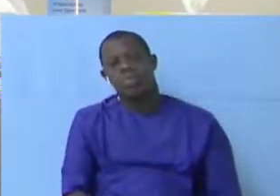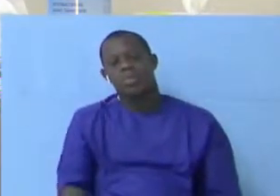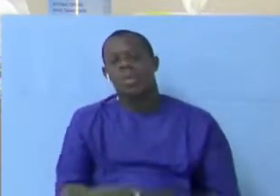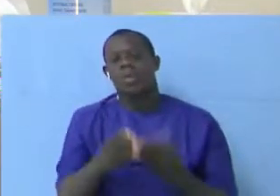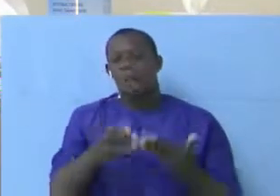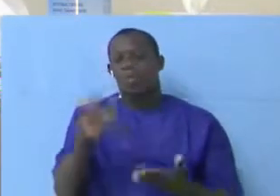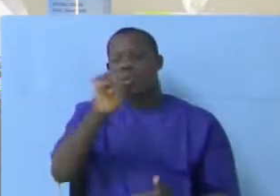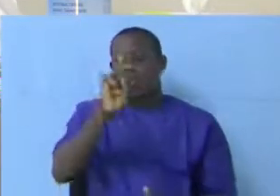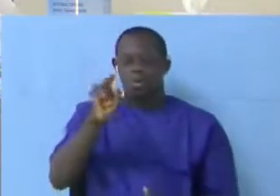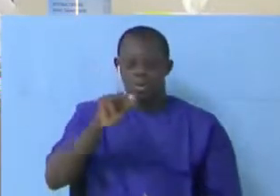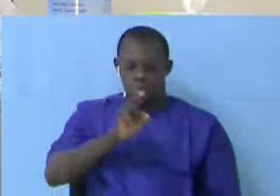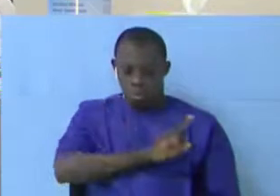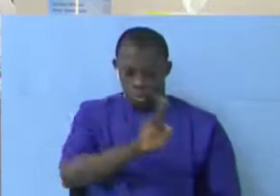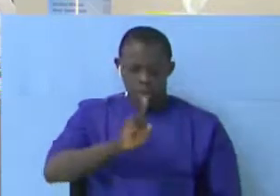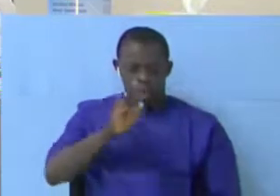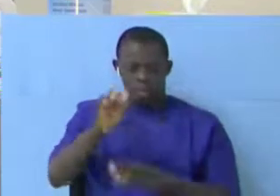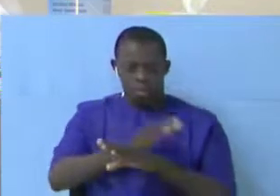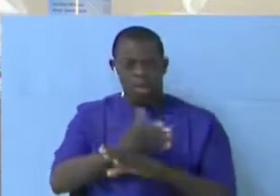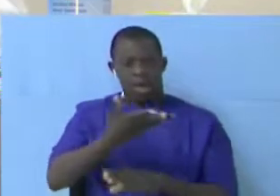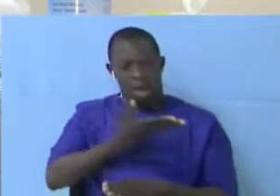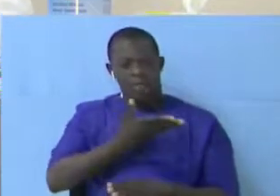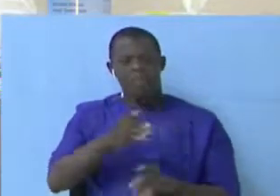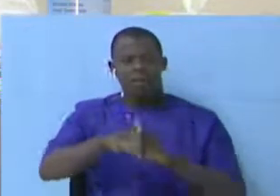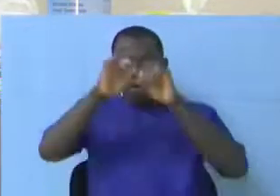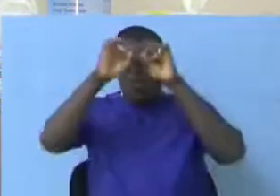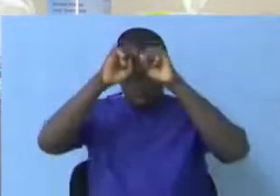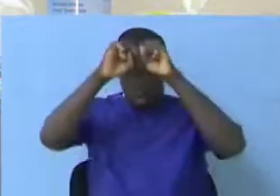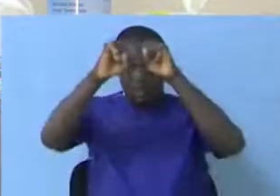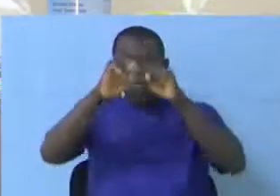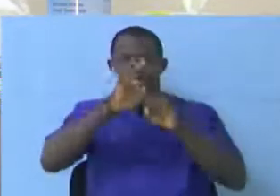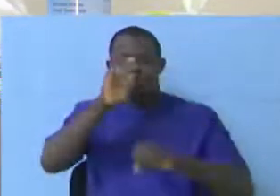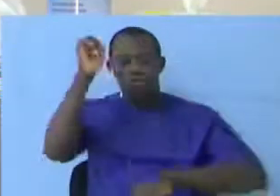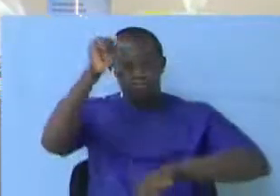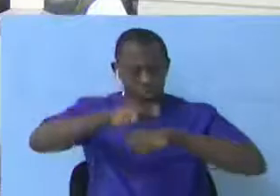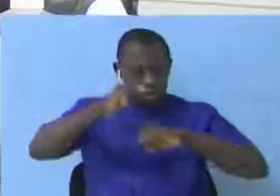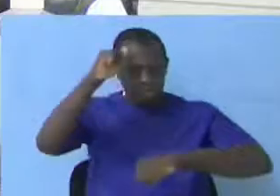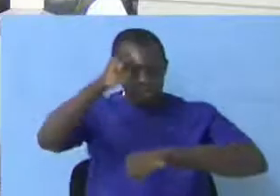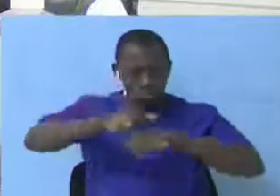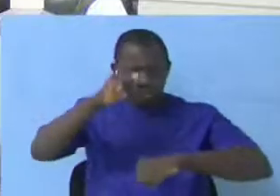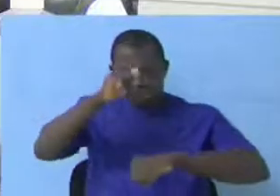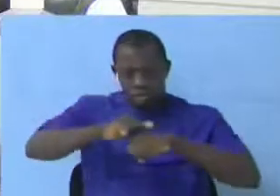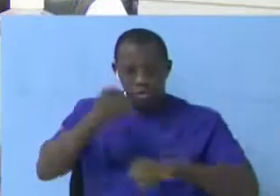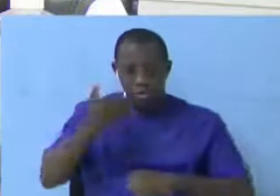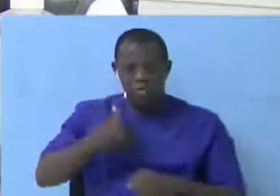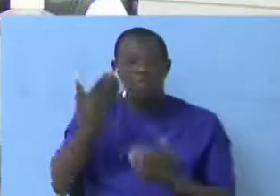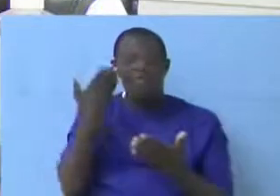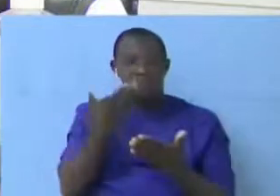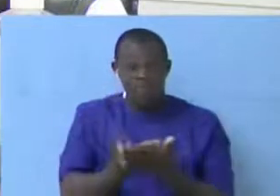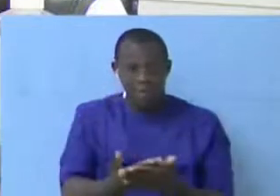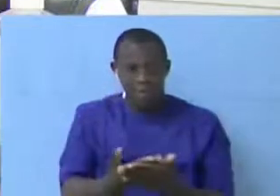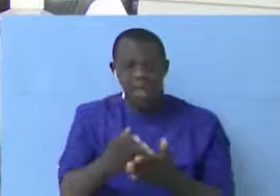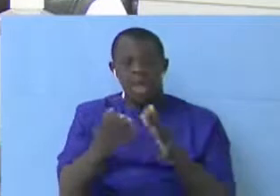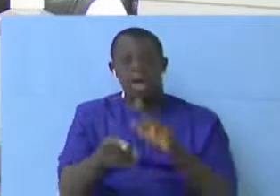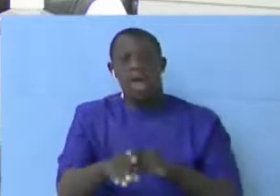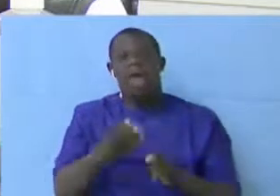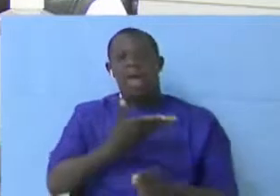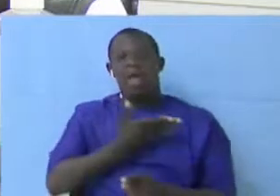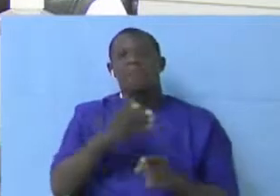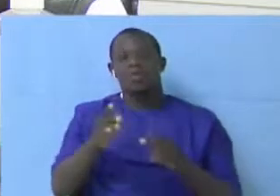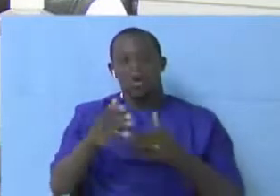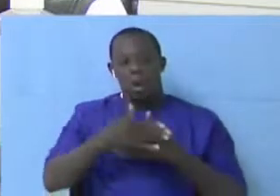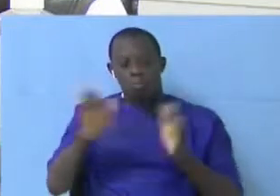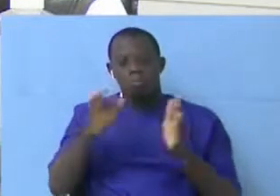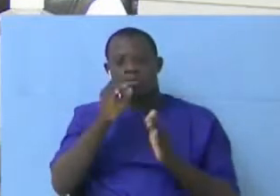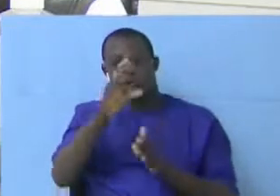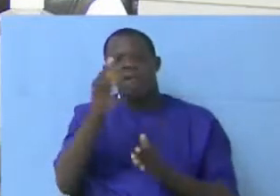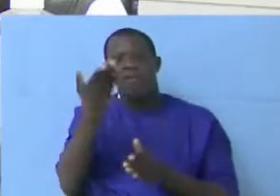was a government that would torture people and extract false confession from them, correct? Paringa memmo jang wala nyindi